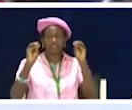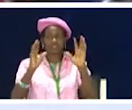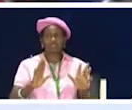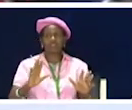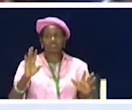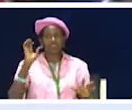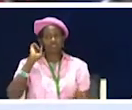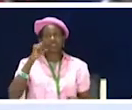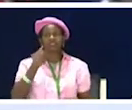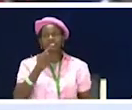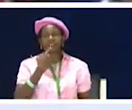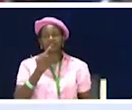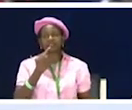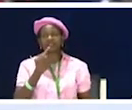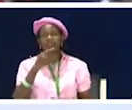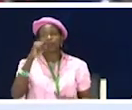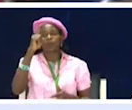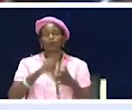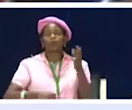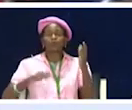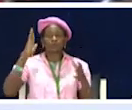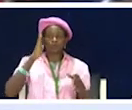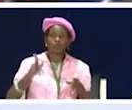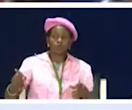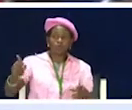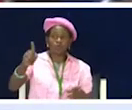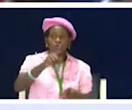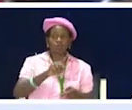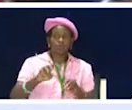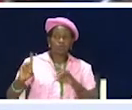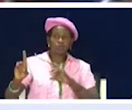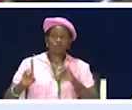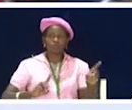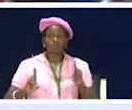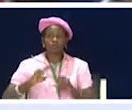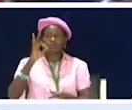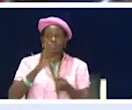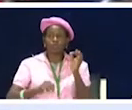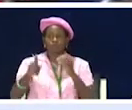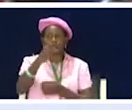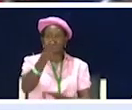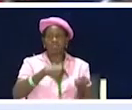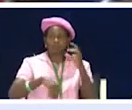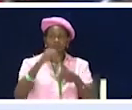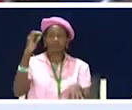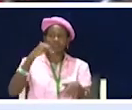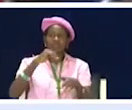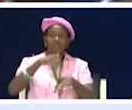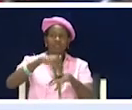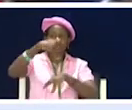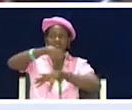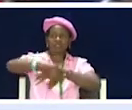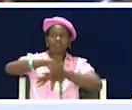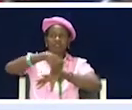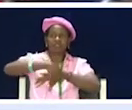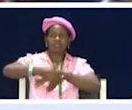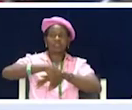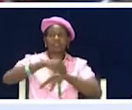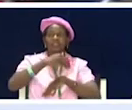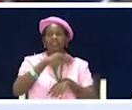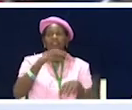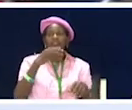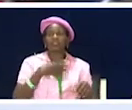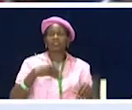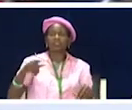said, what will you do if you came out at night and